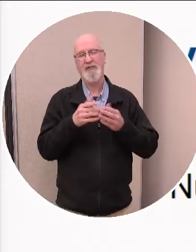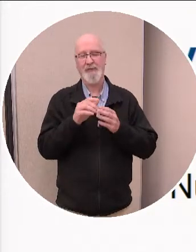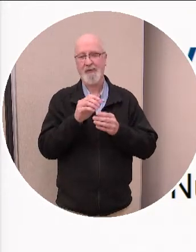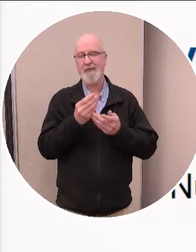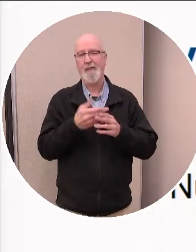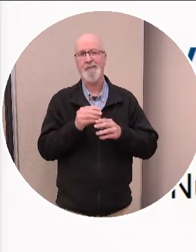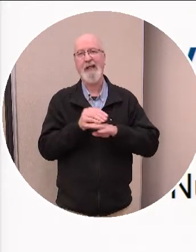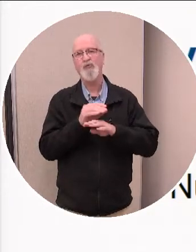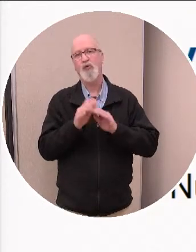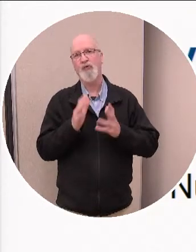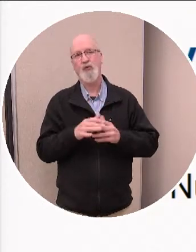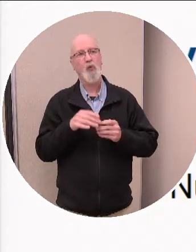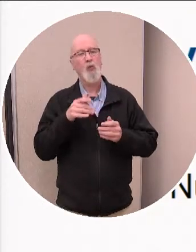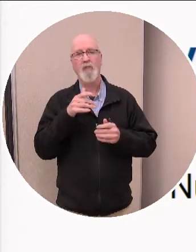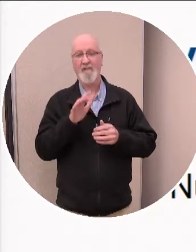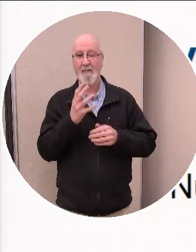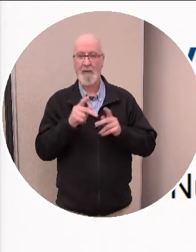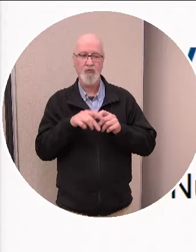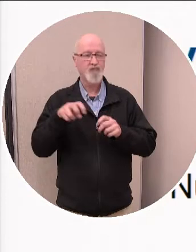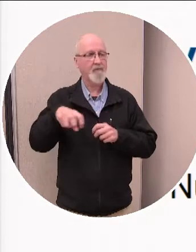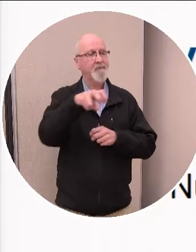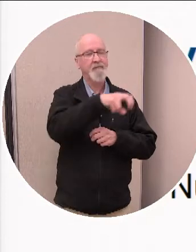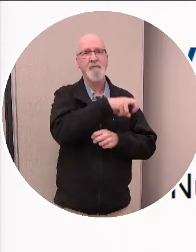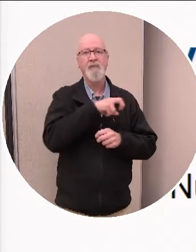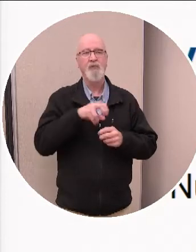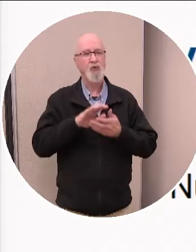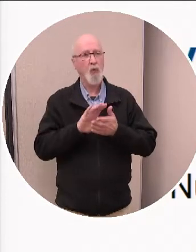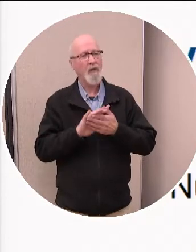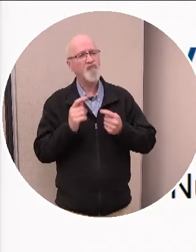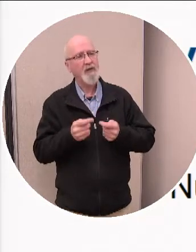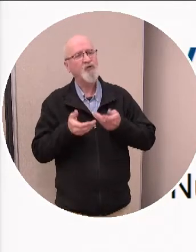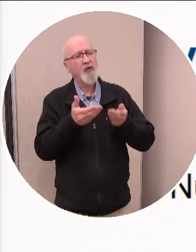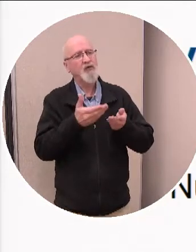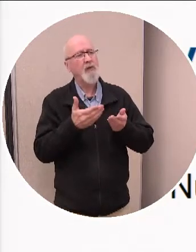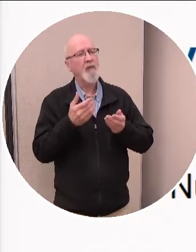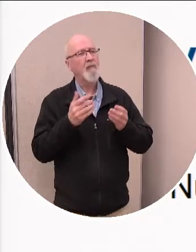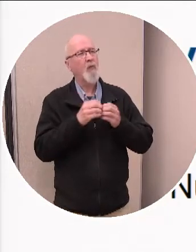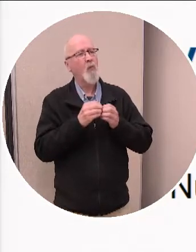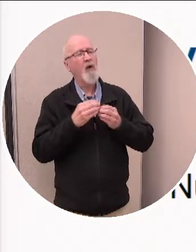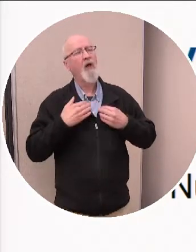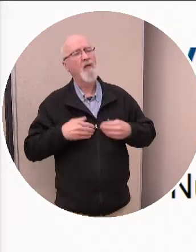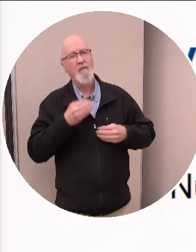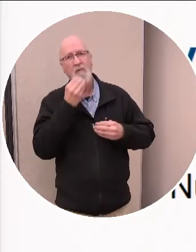out to schools around these guidelines and suggestions for healthy eating.